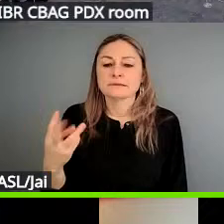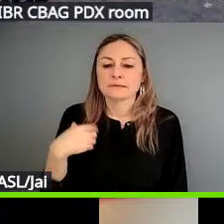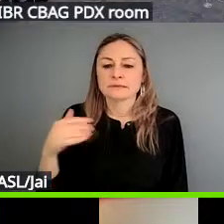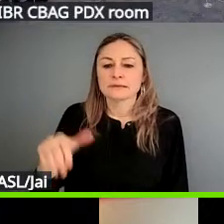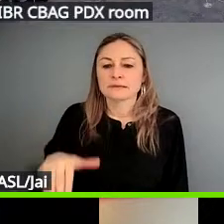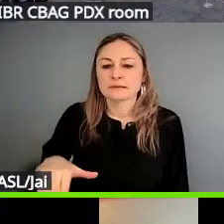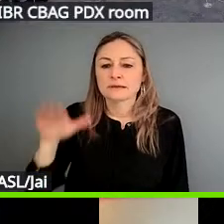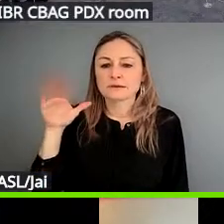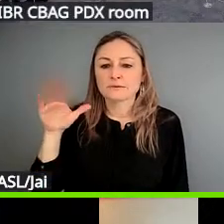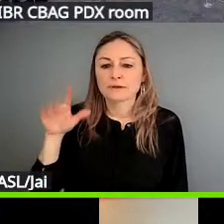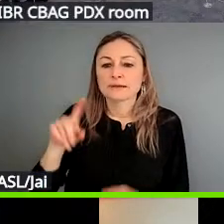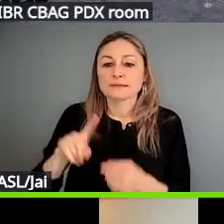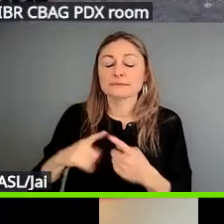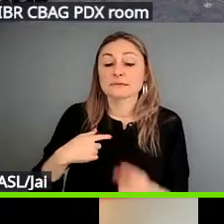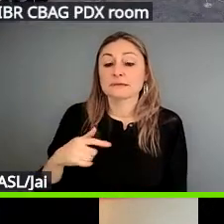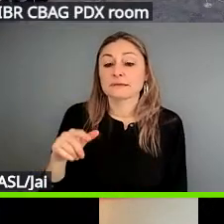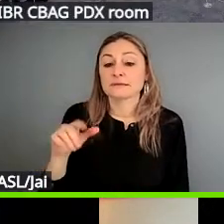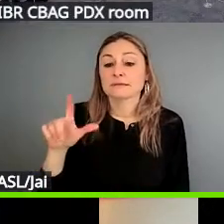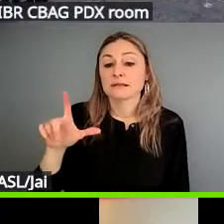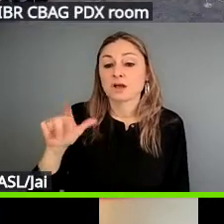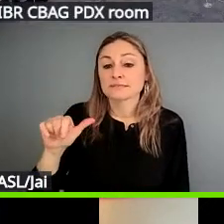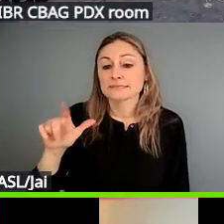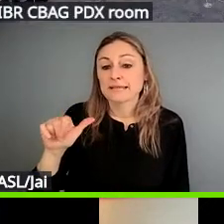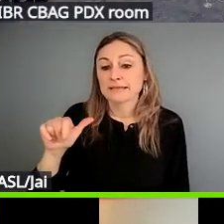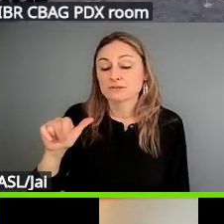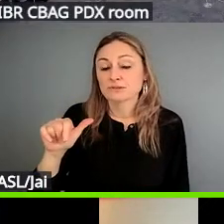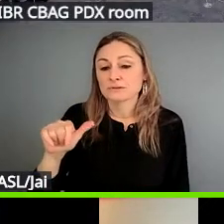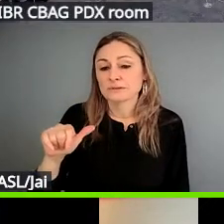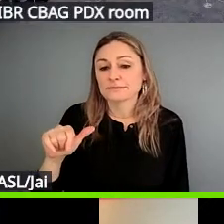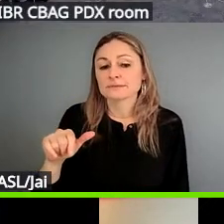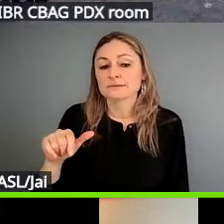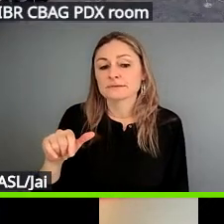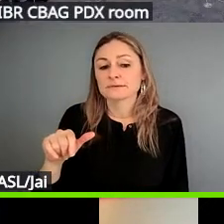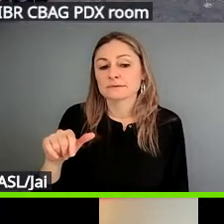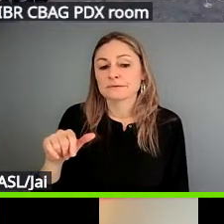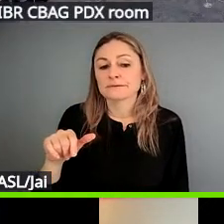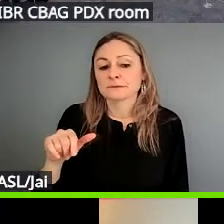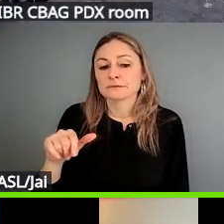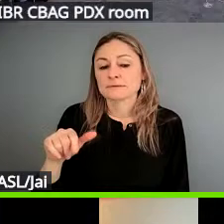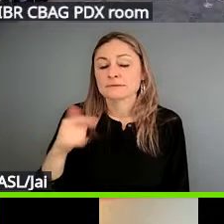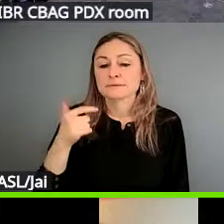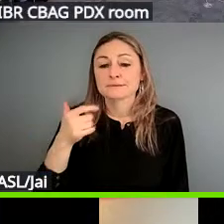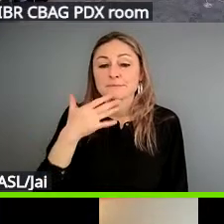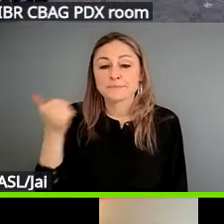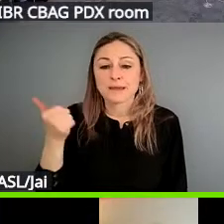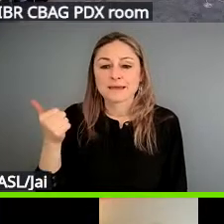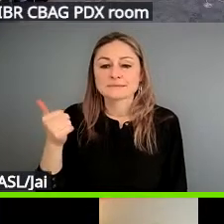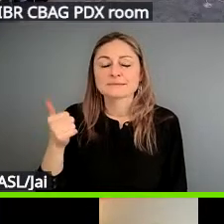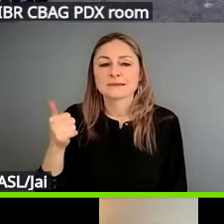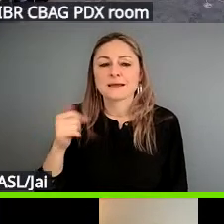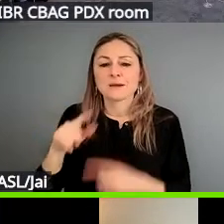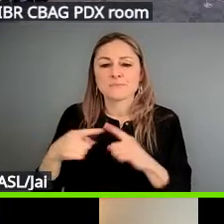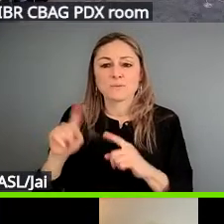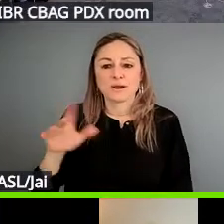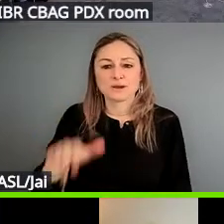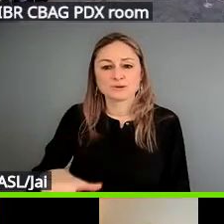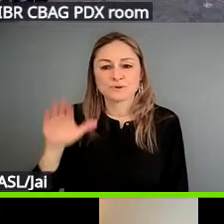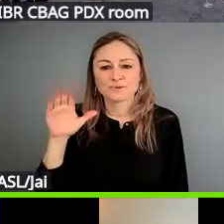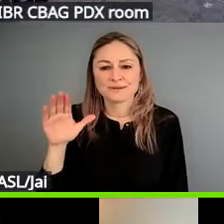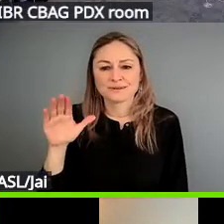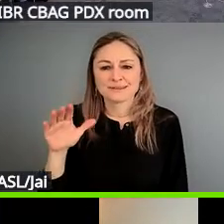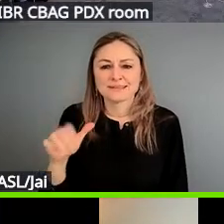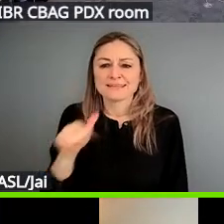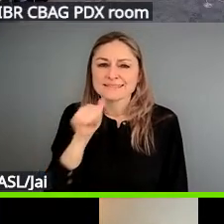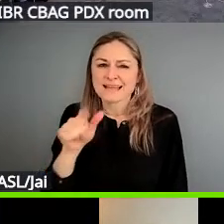in West Los Angeles, but the best part about where I grew up wasn't so much